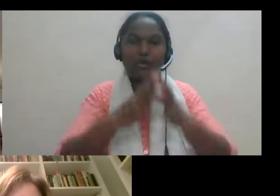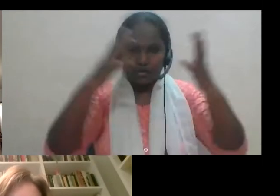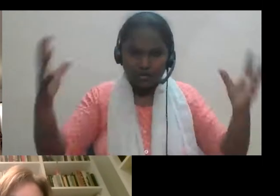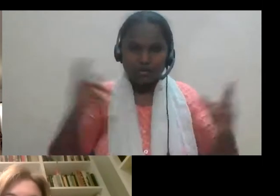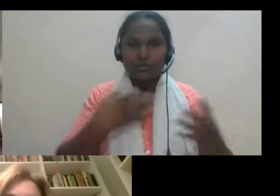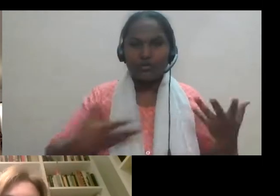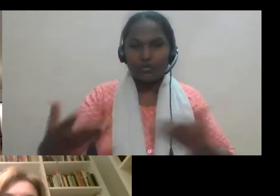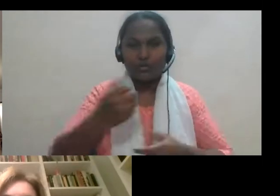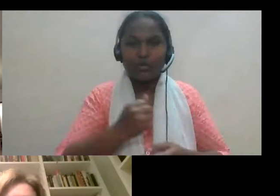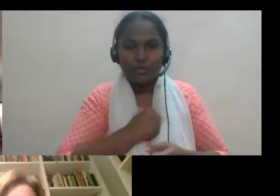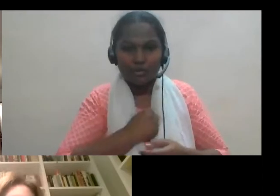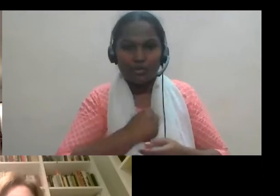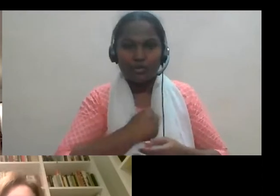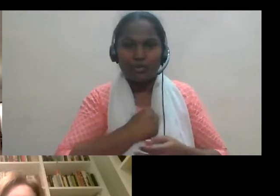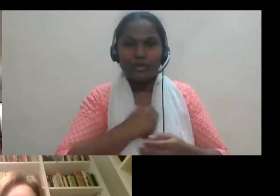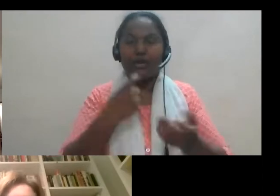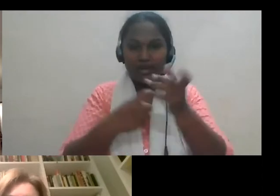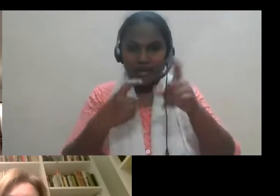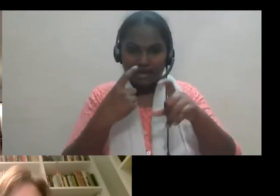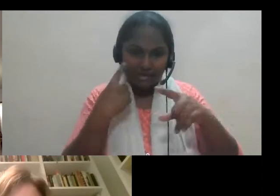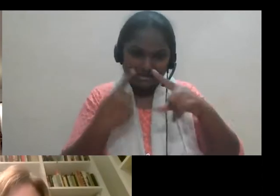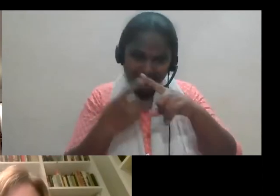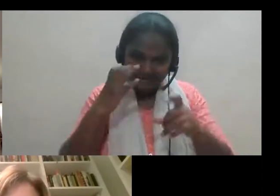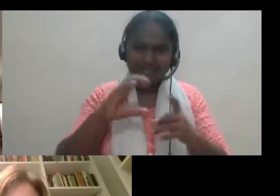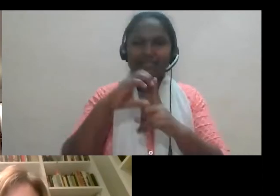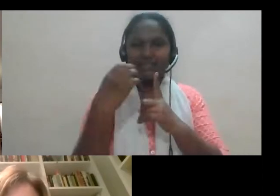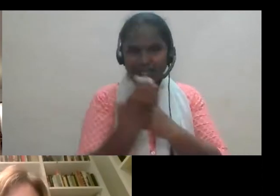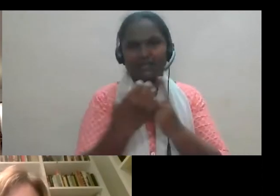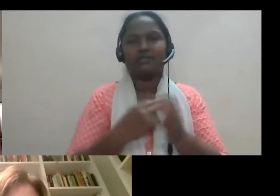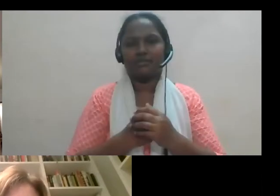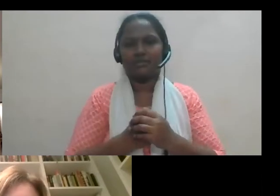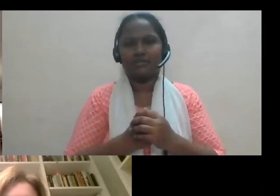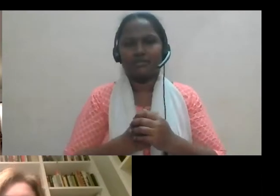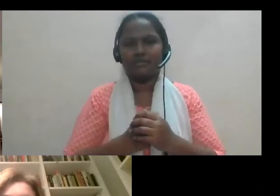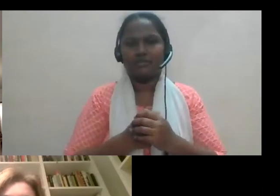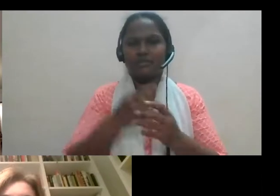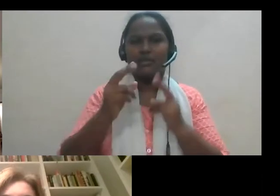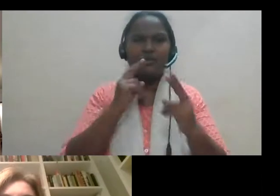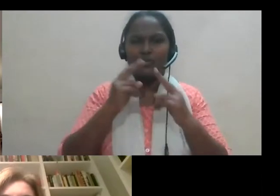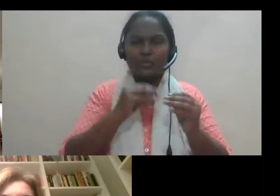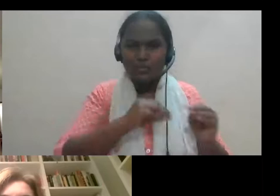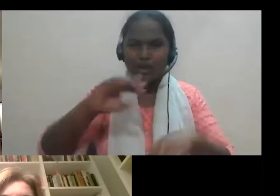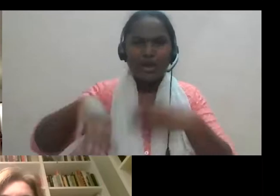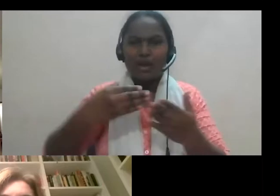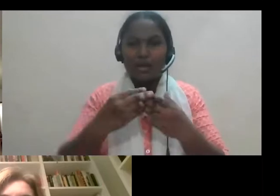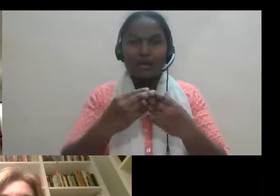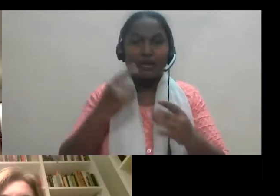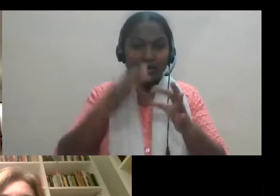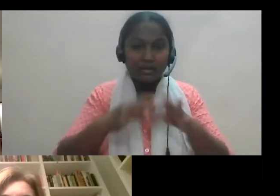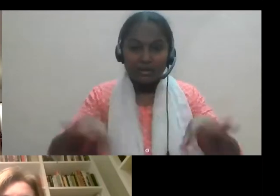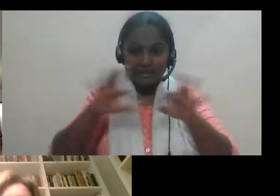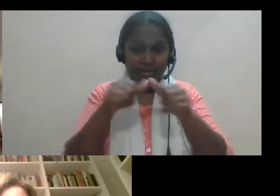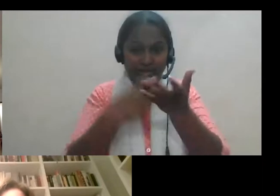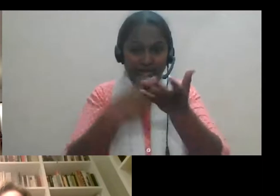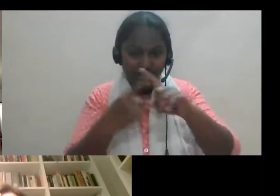from our own artists and culture. And yeah, I know you talk very movingly about how important the artists